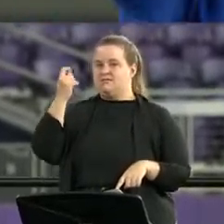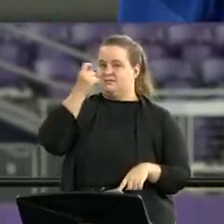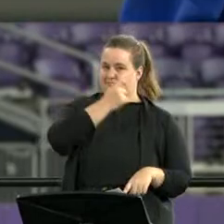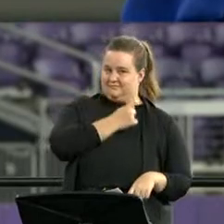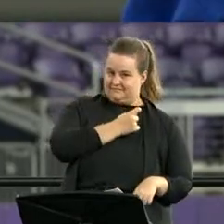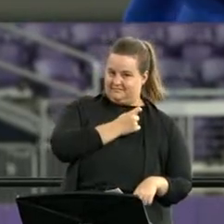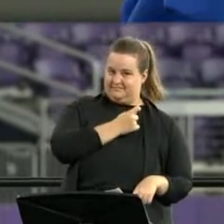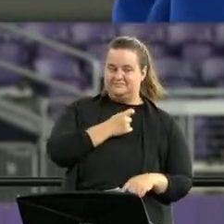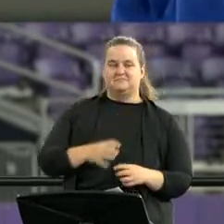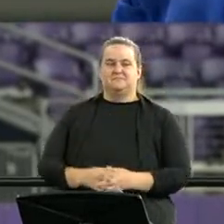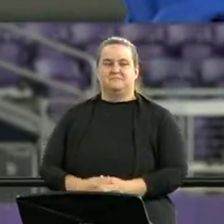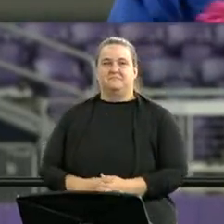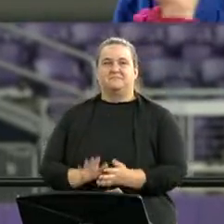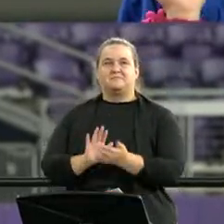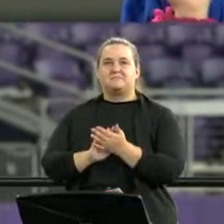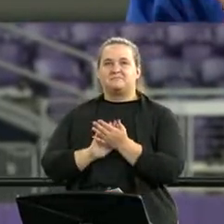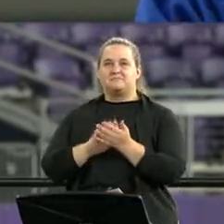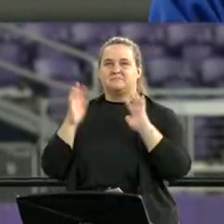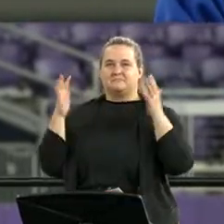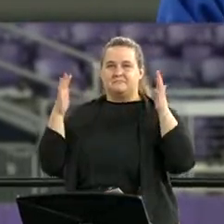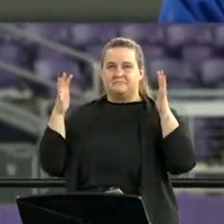One, two, three.